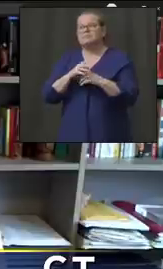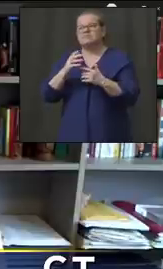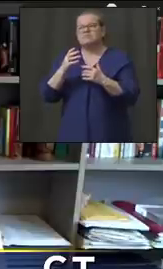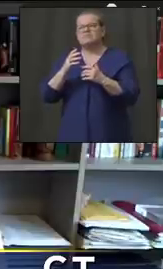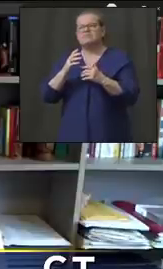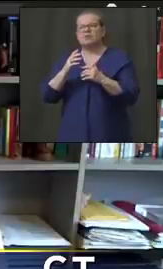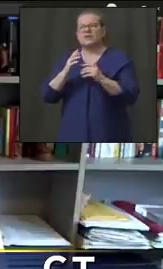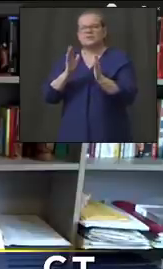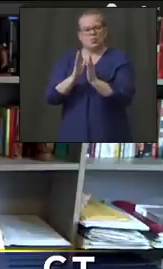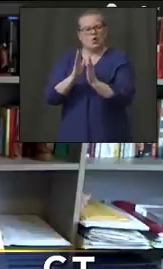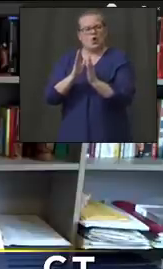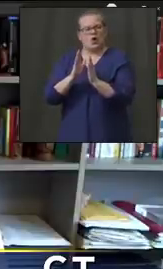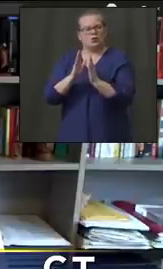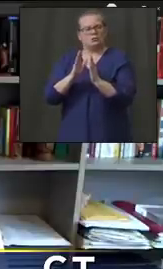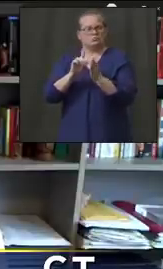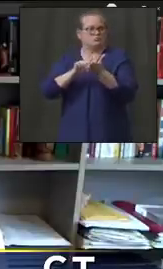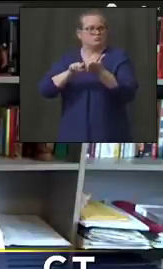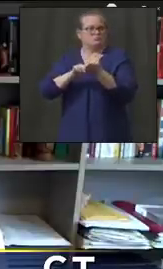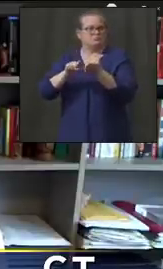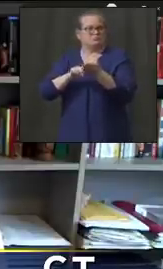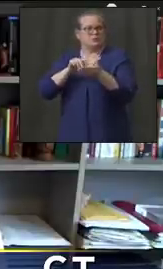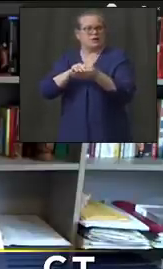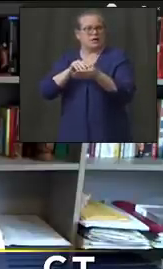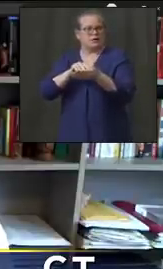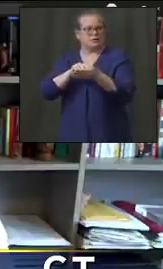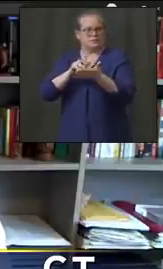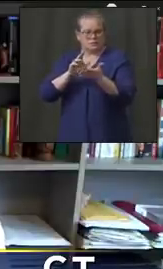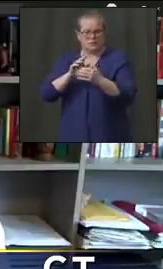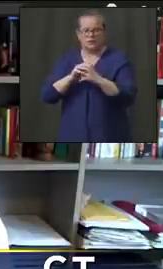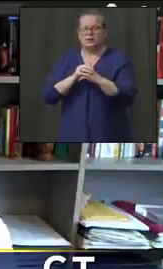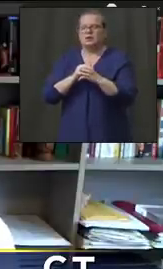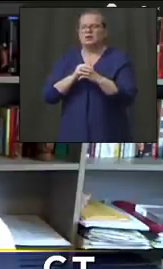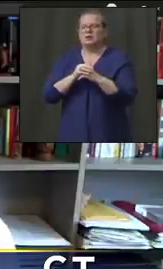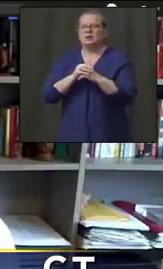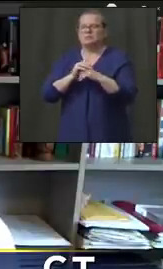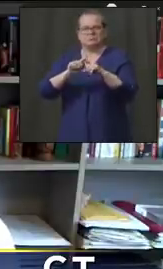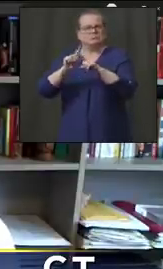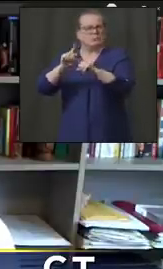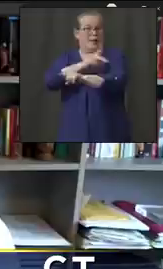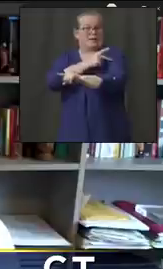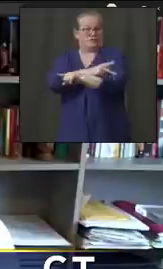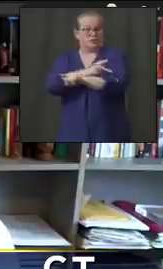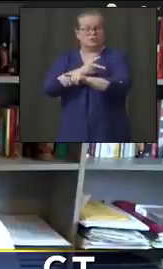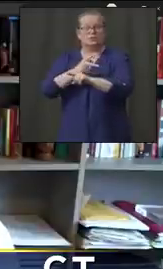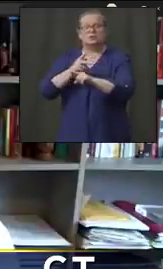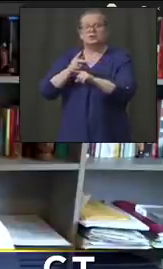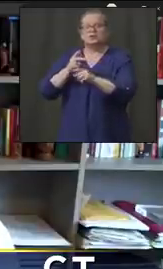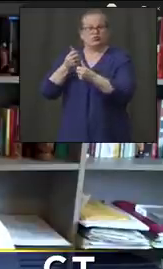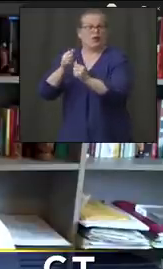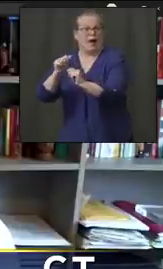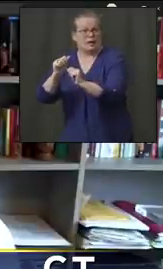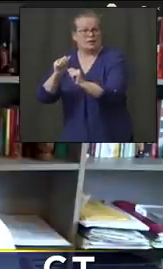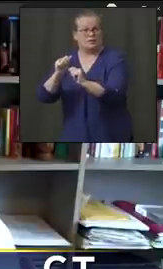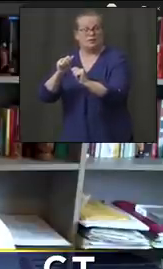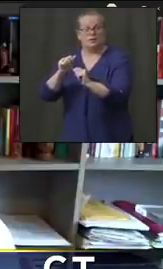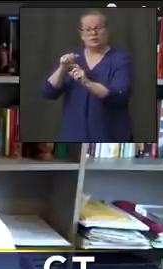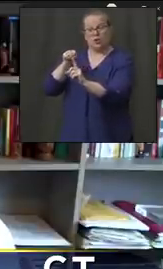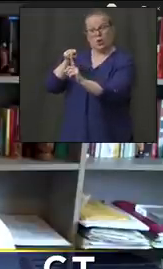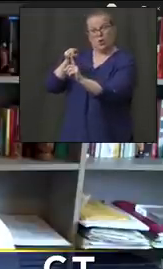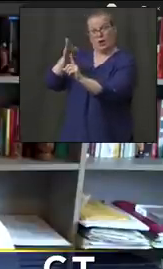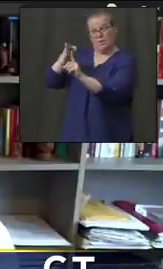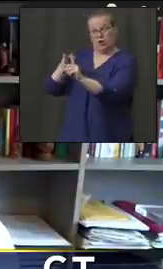we called case series, right? So that's where we're giving people who are all sick with COVID,